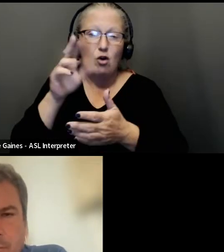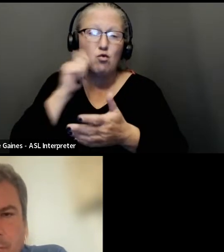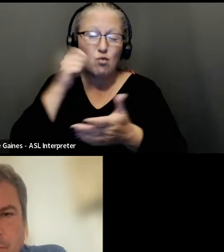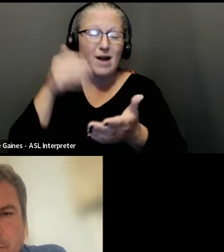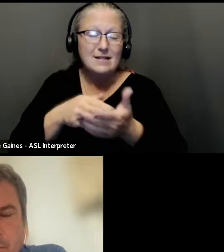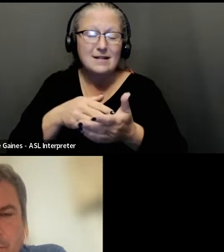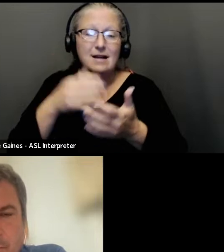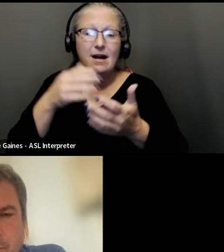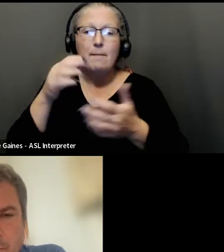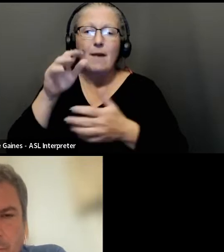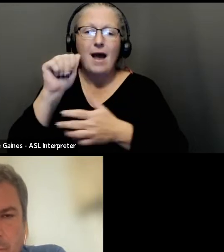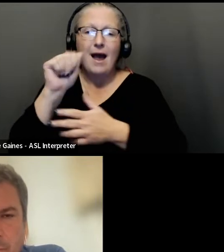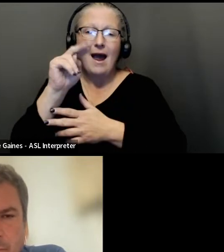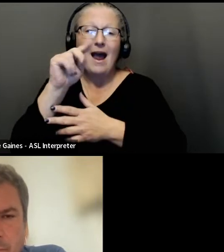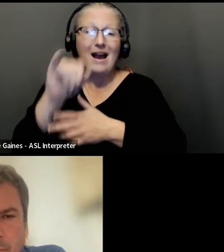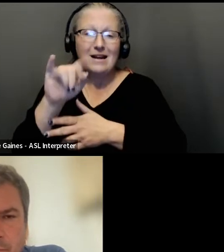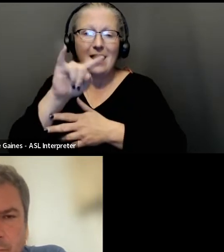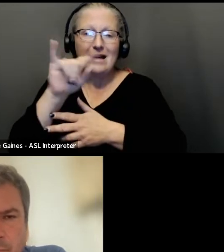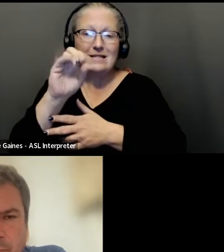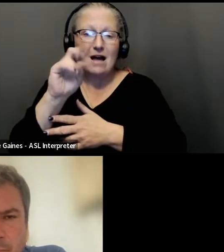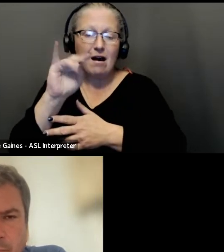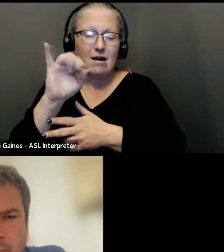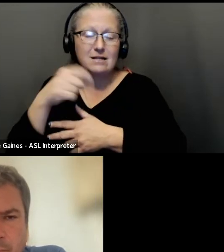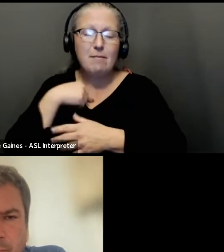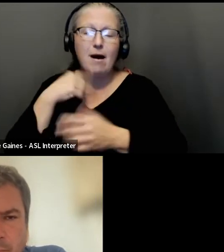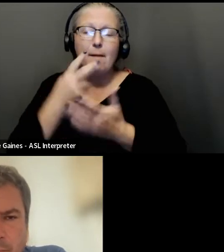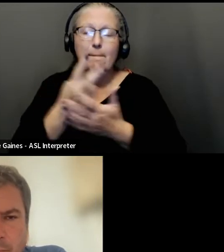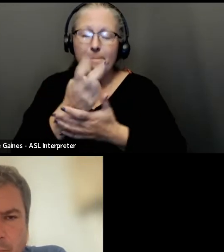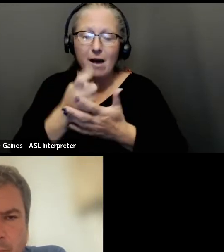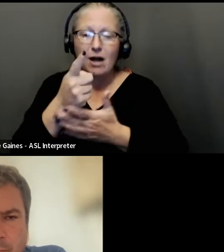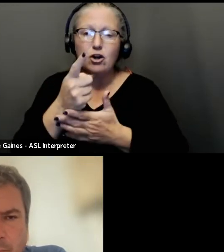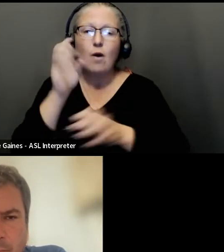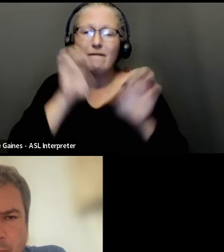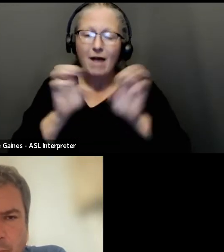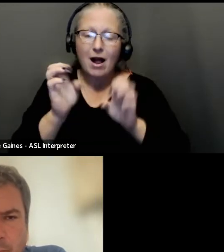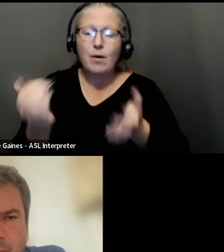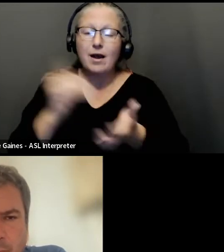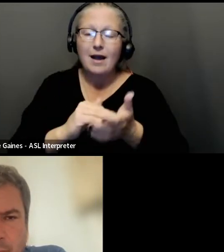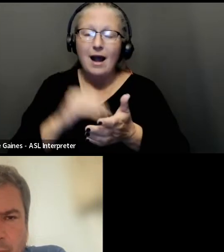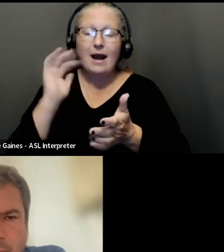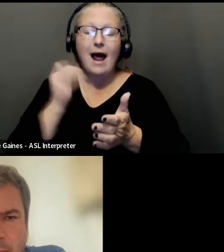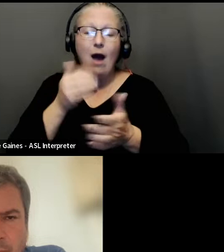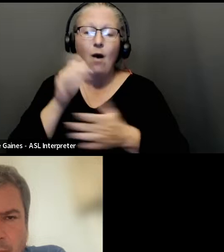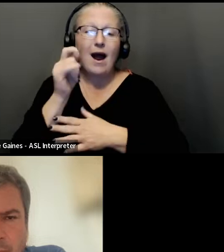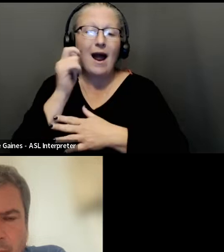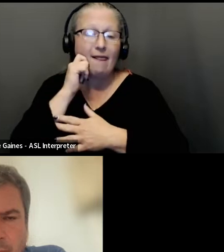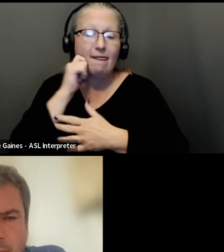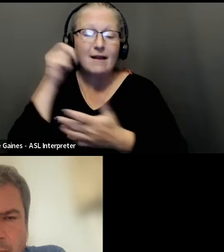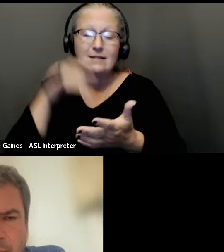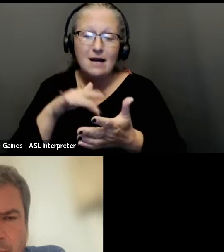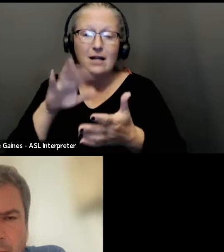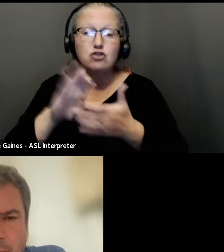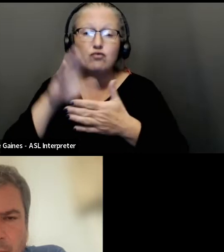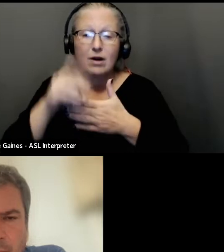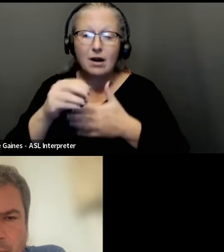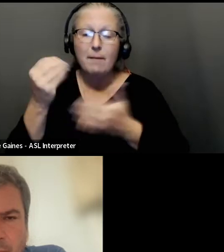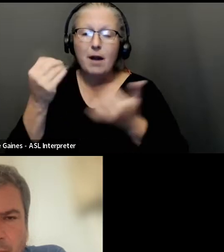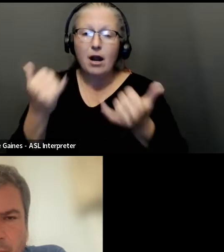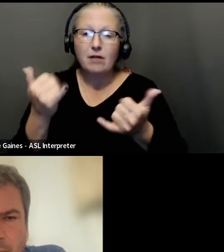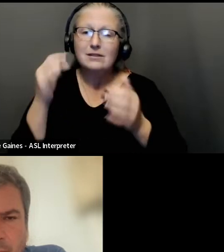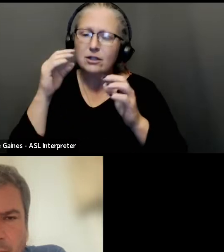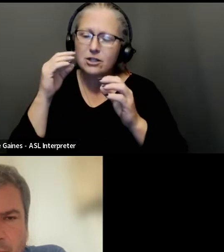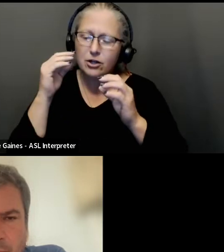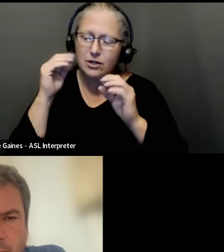euphemism, anti-Zionism? I beg you to reevaluate our ethnic studies curriculum and include teaching about Jewish